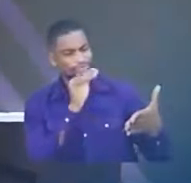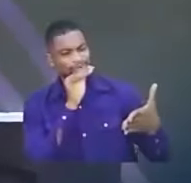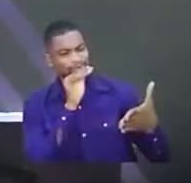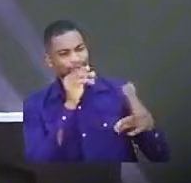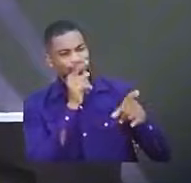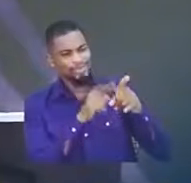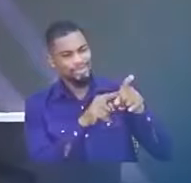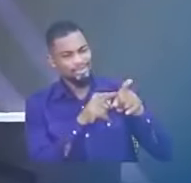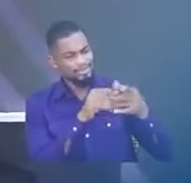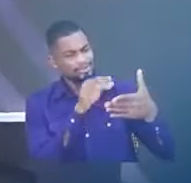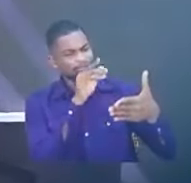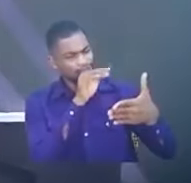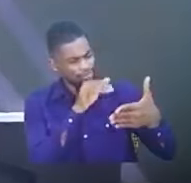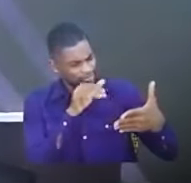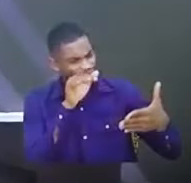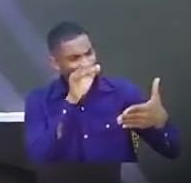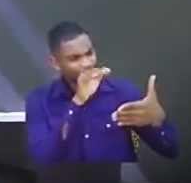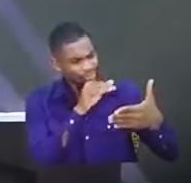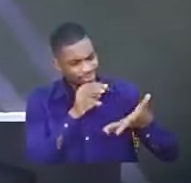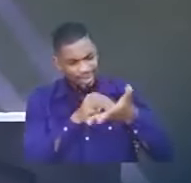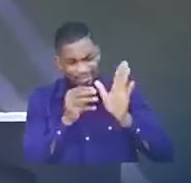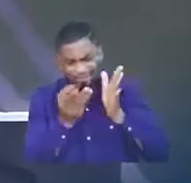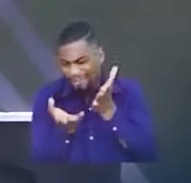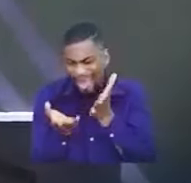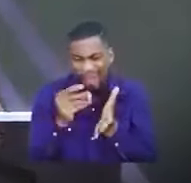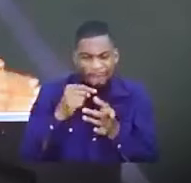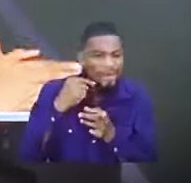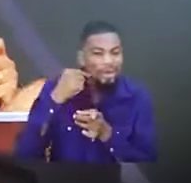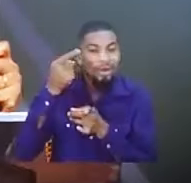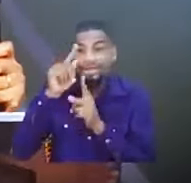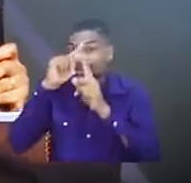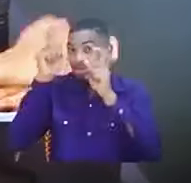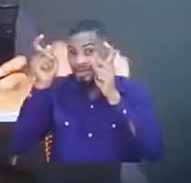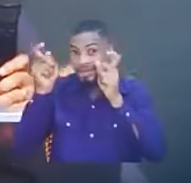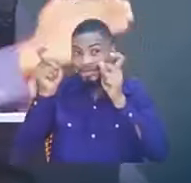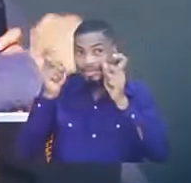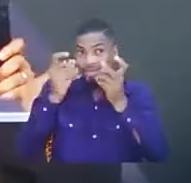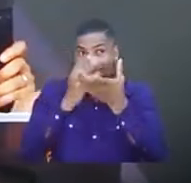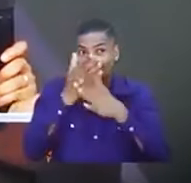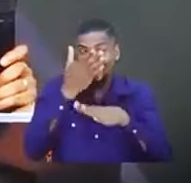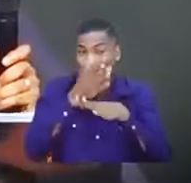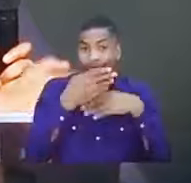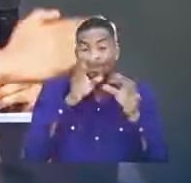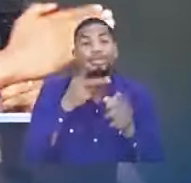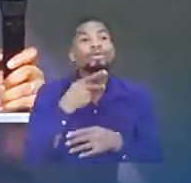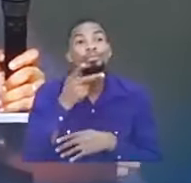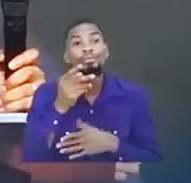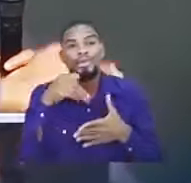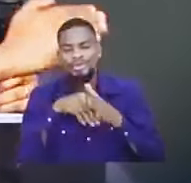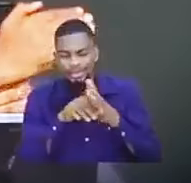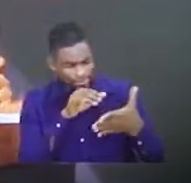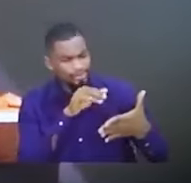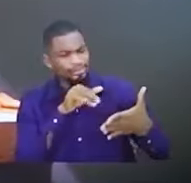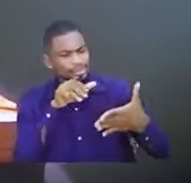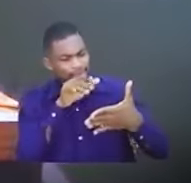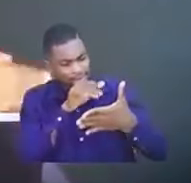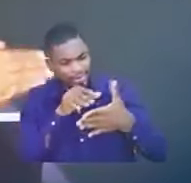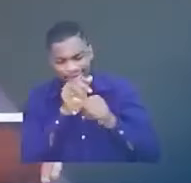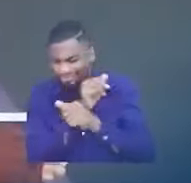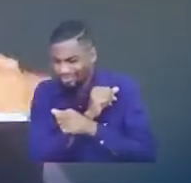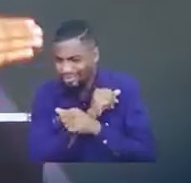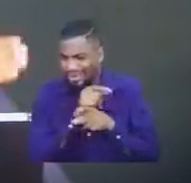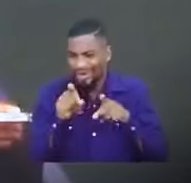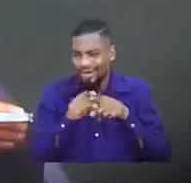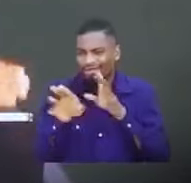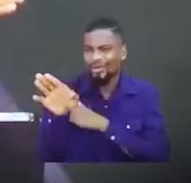they start learning as if tomorrow is exams time. And then when they have space, they are in Pensa. They also learn and they love God as